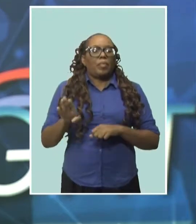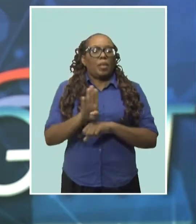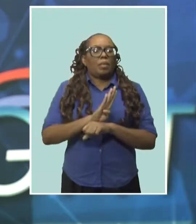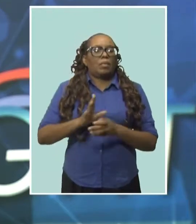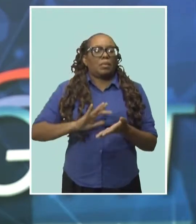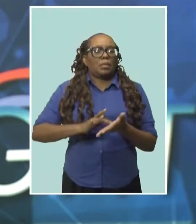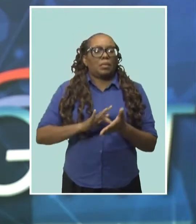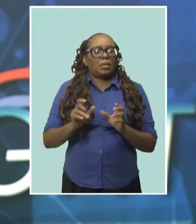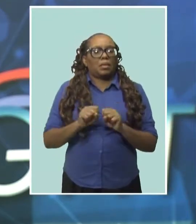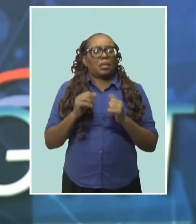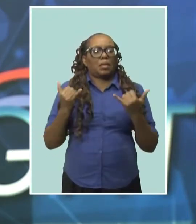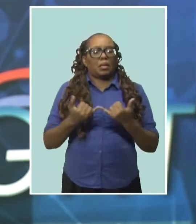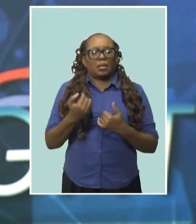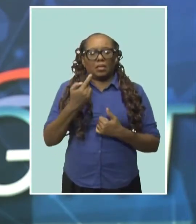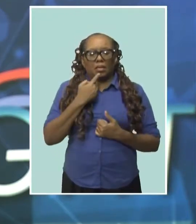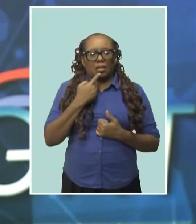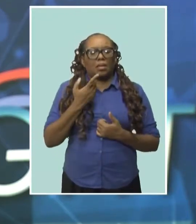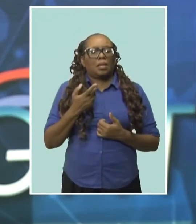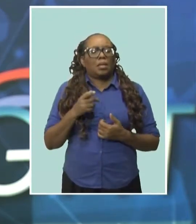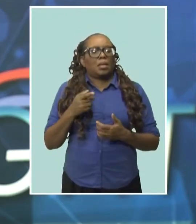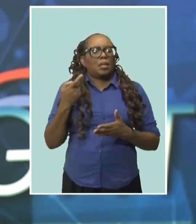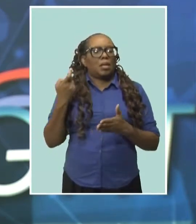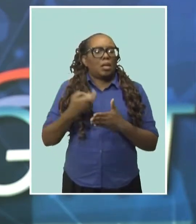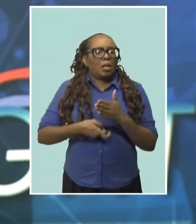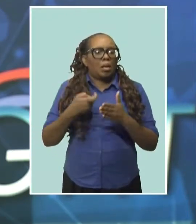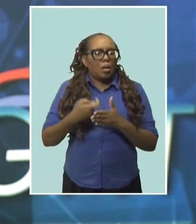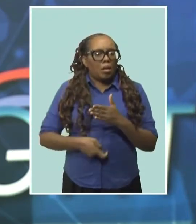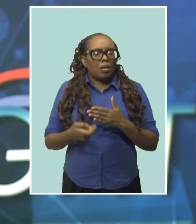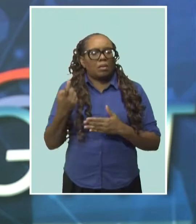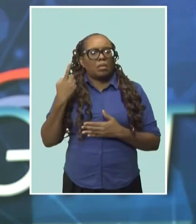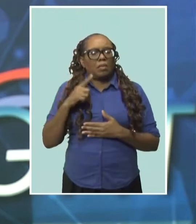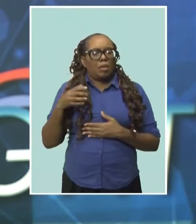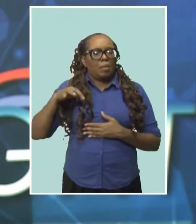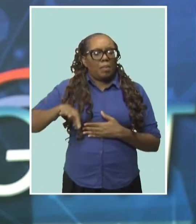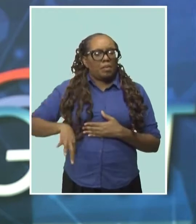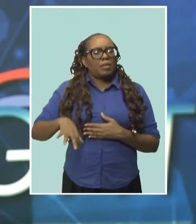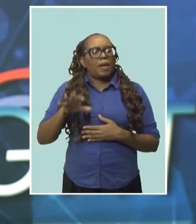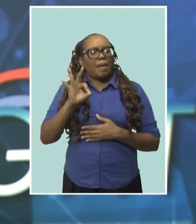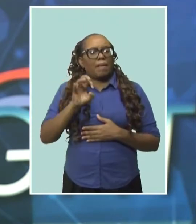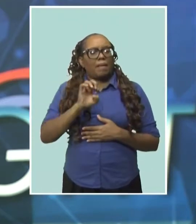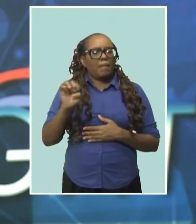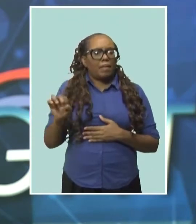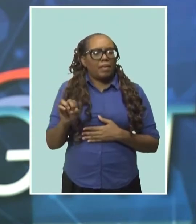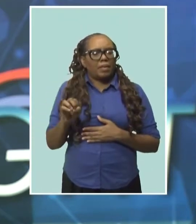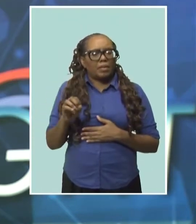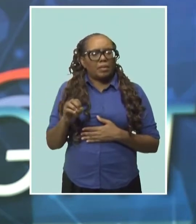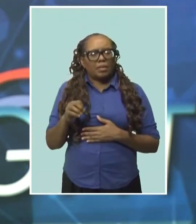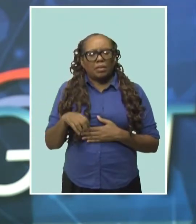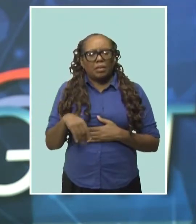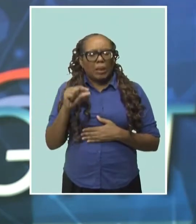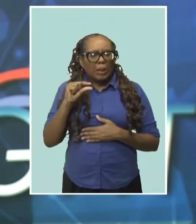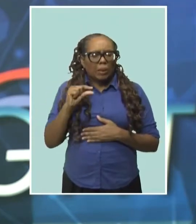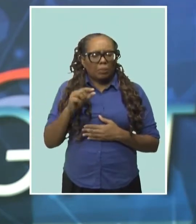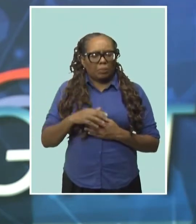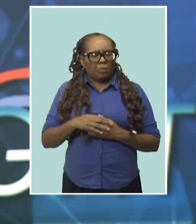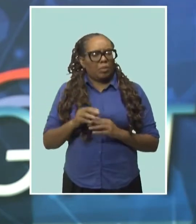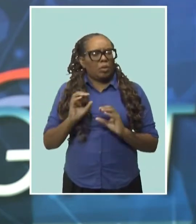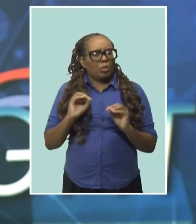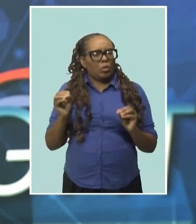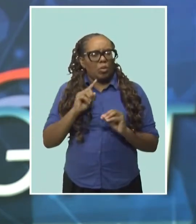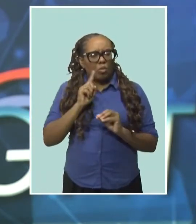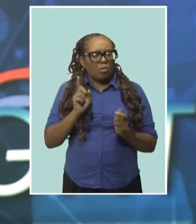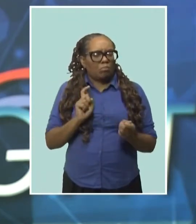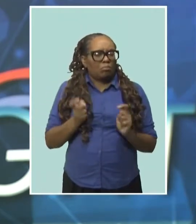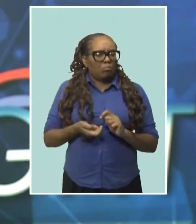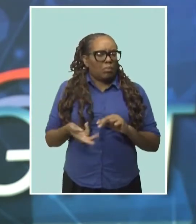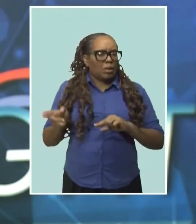beneficiary fee are very minimal. President Marlon Ward-Rogers says there has been no adjustment in 13 years, and this